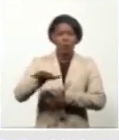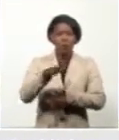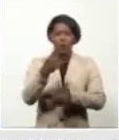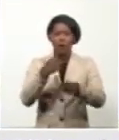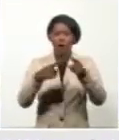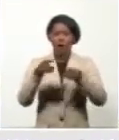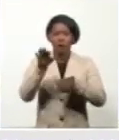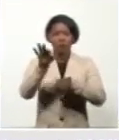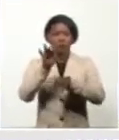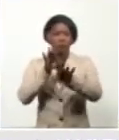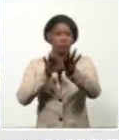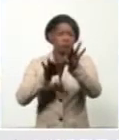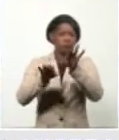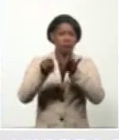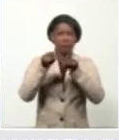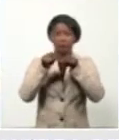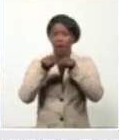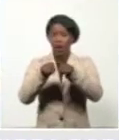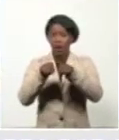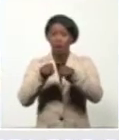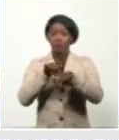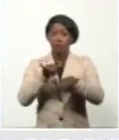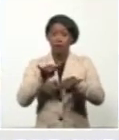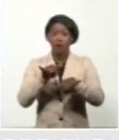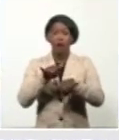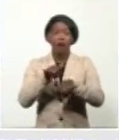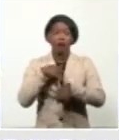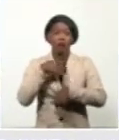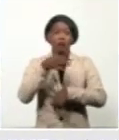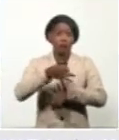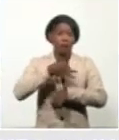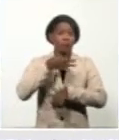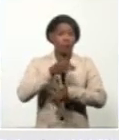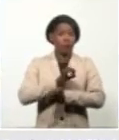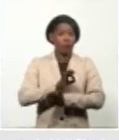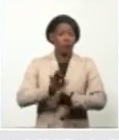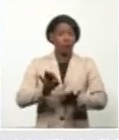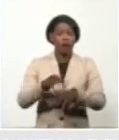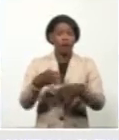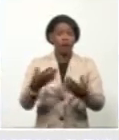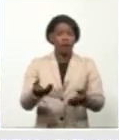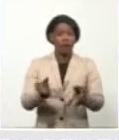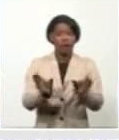studied. What we can clarify is that the samples are taken